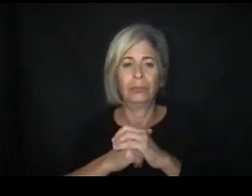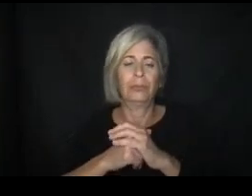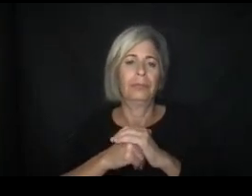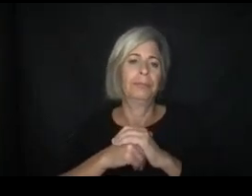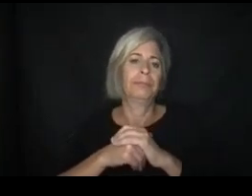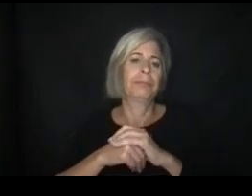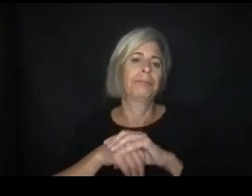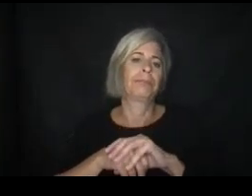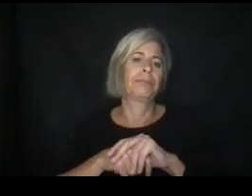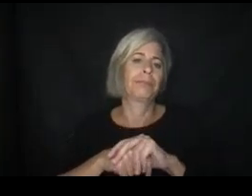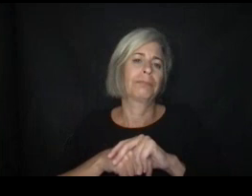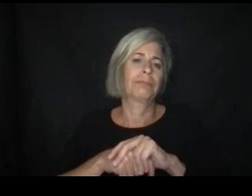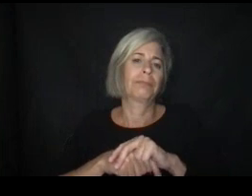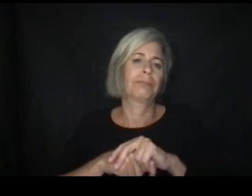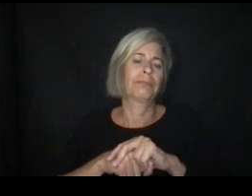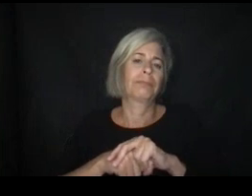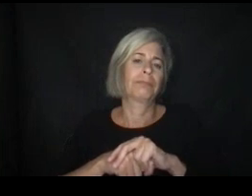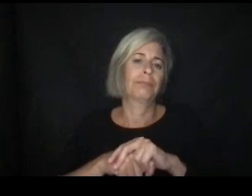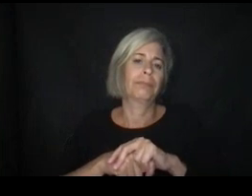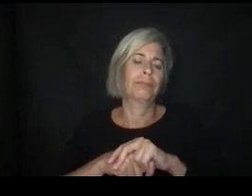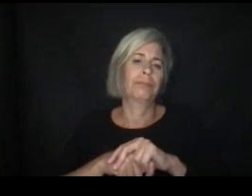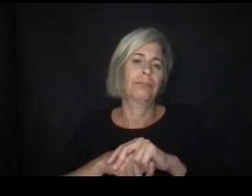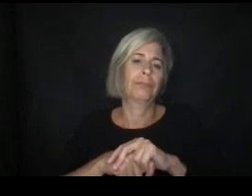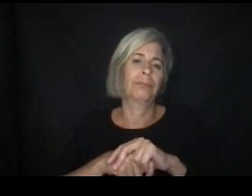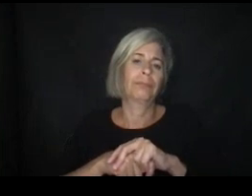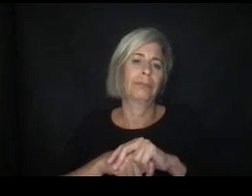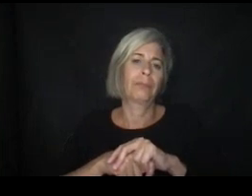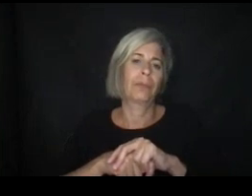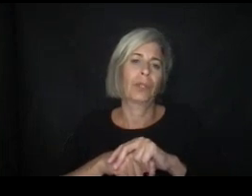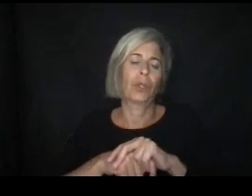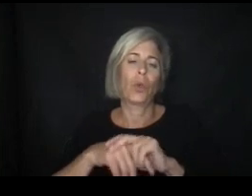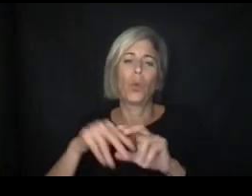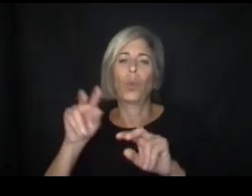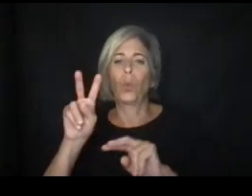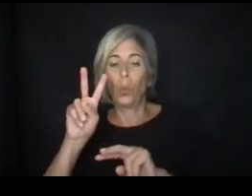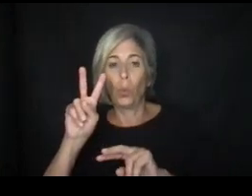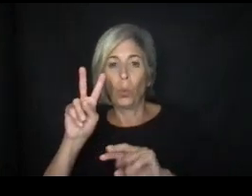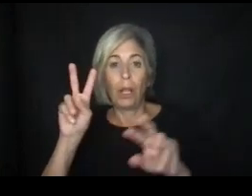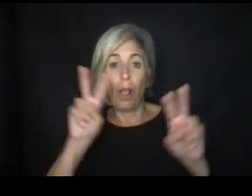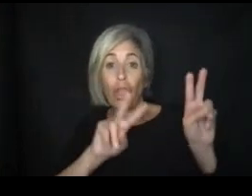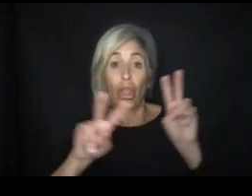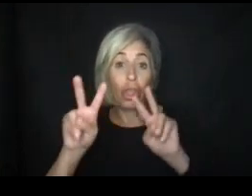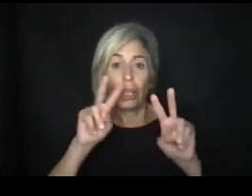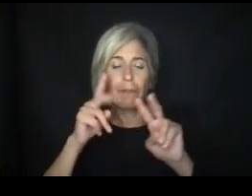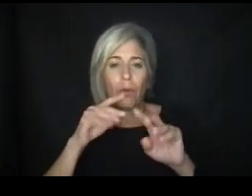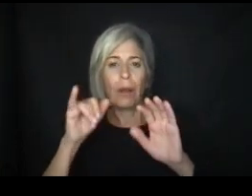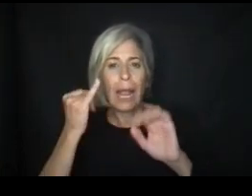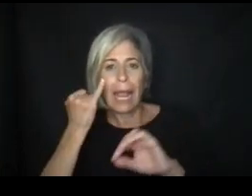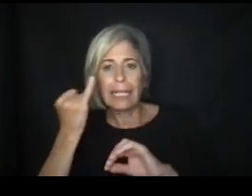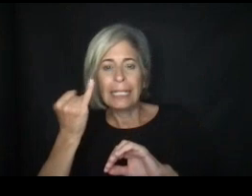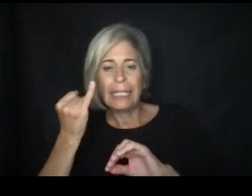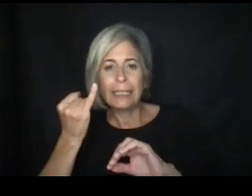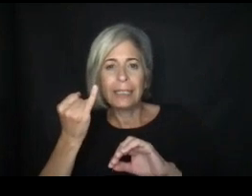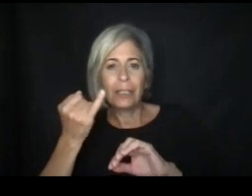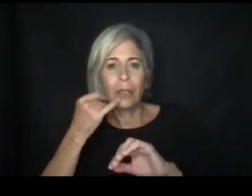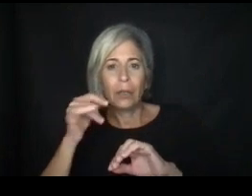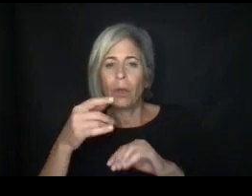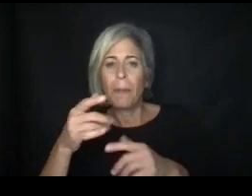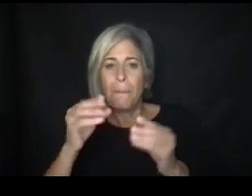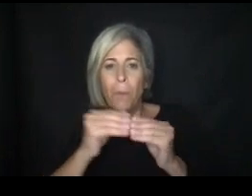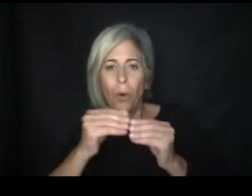Yes, they are. But we are certainly looking for ideas. So if you choose to submit anonymously, we're really more interested in